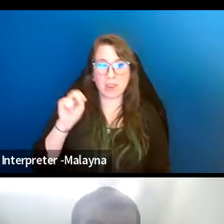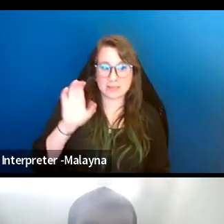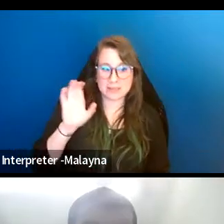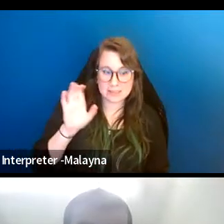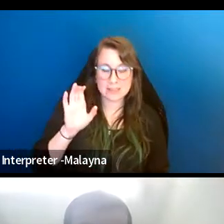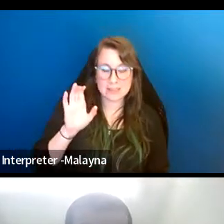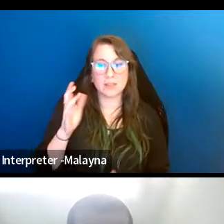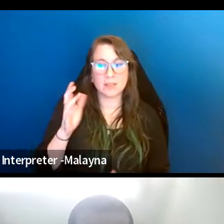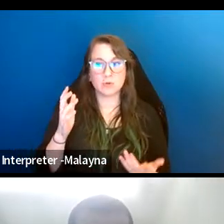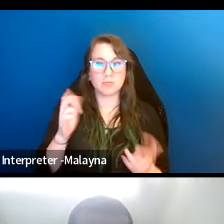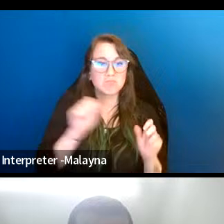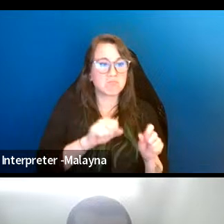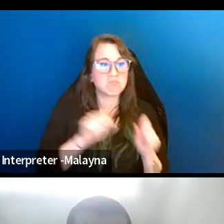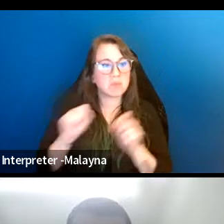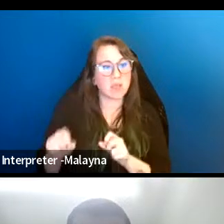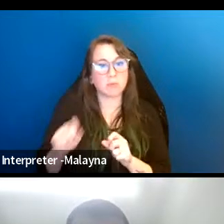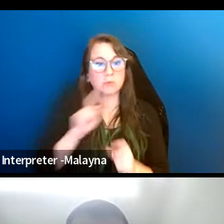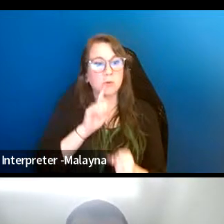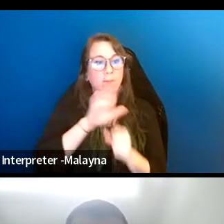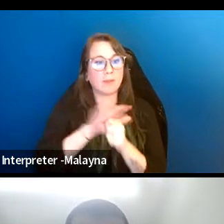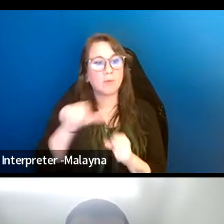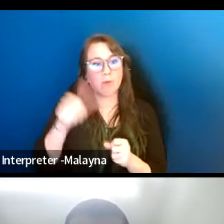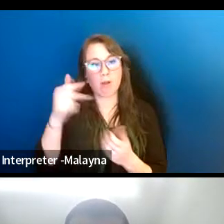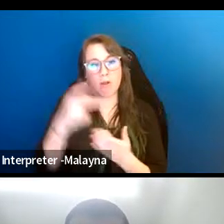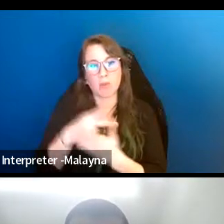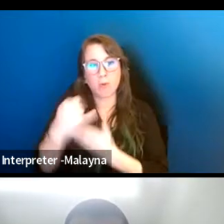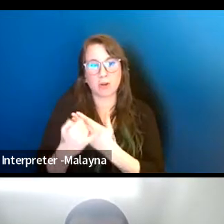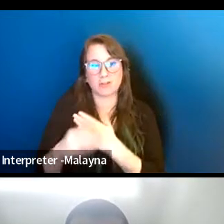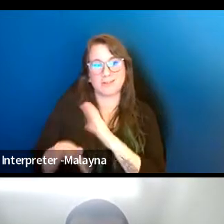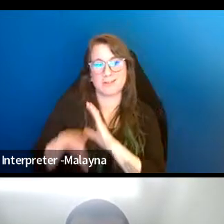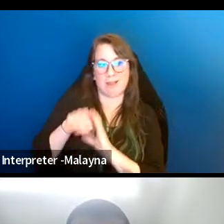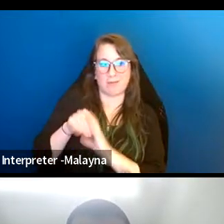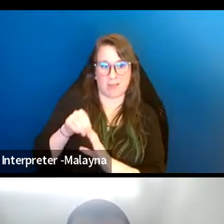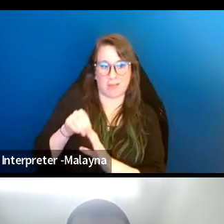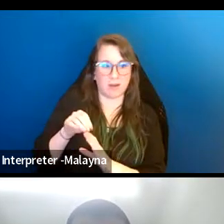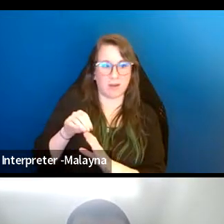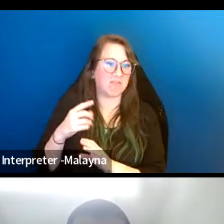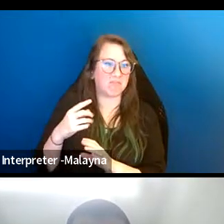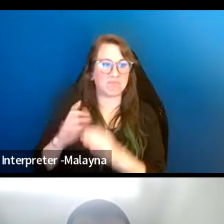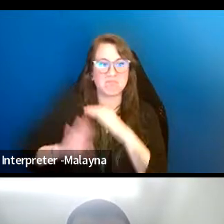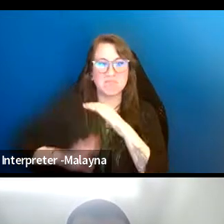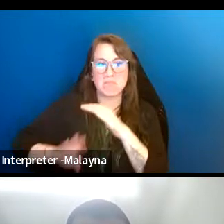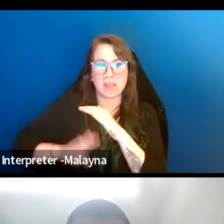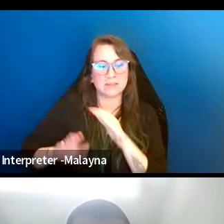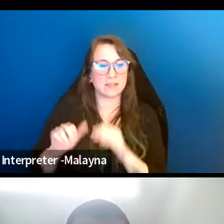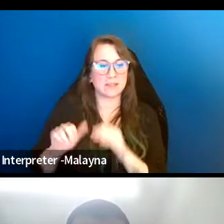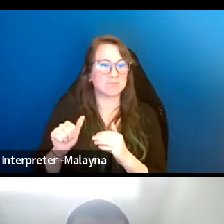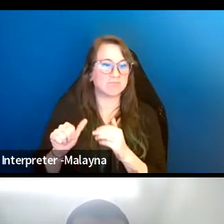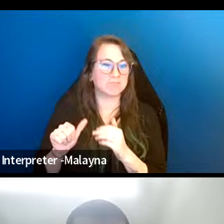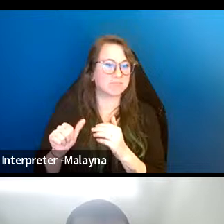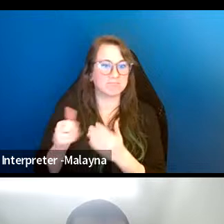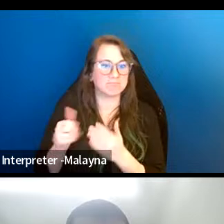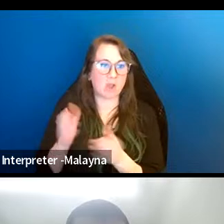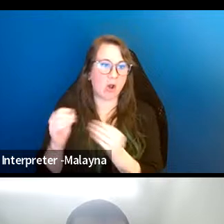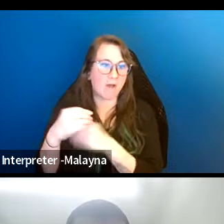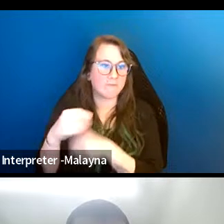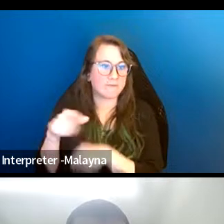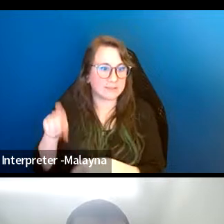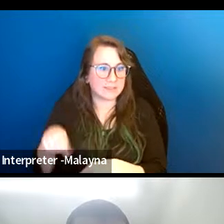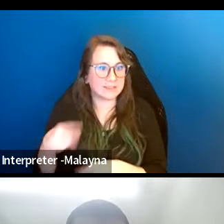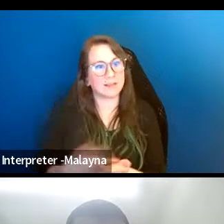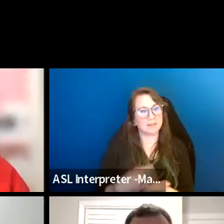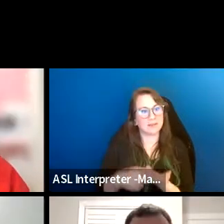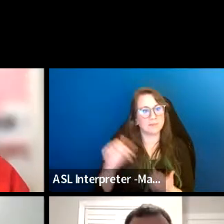to be able to commit to other projects outside of it, basic administrative needs that sometimes the ANC places on